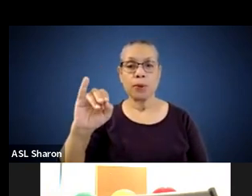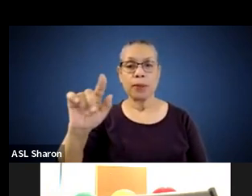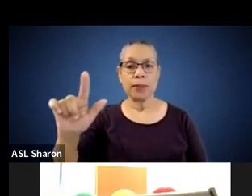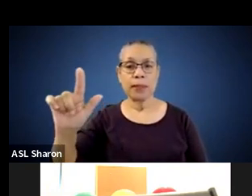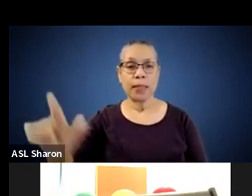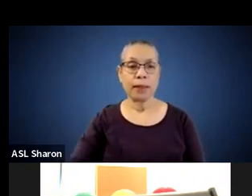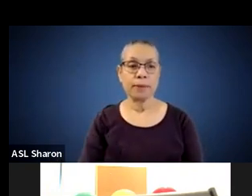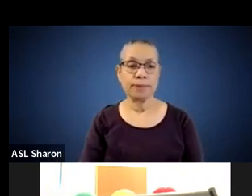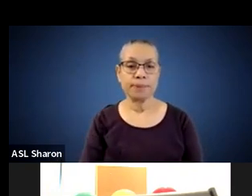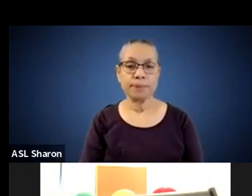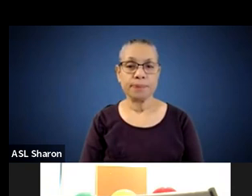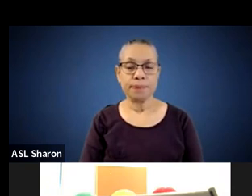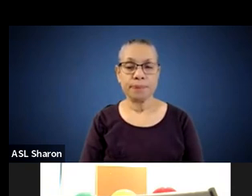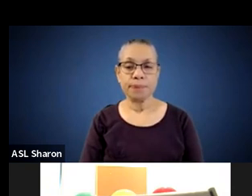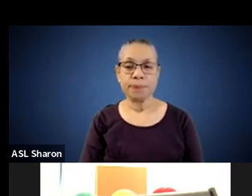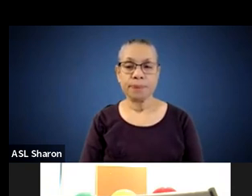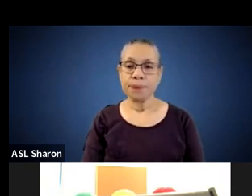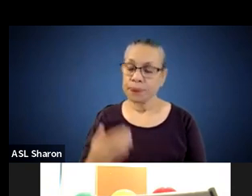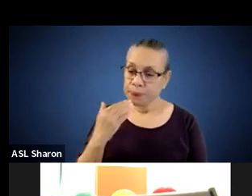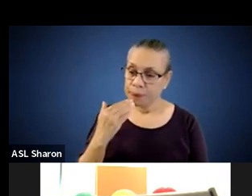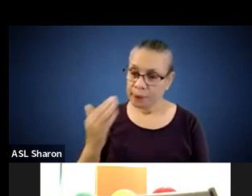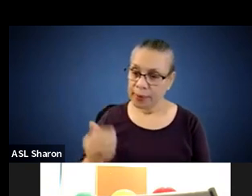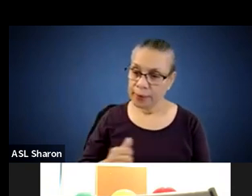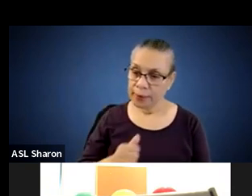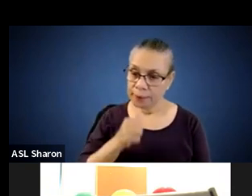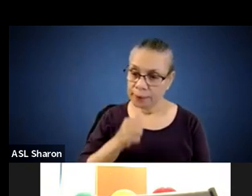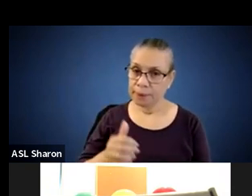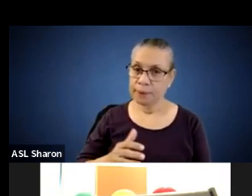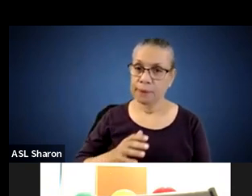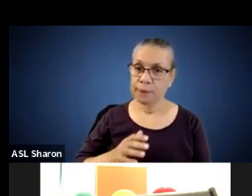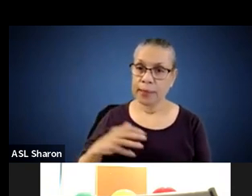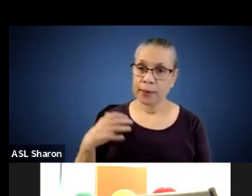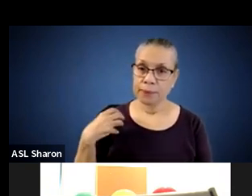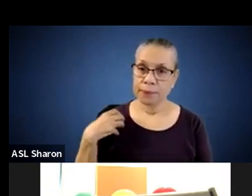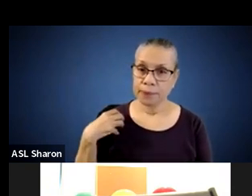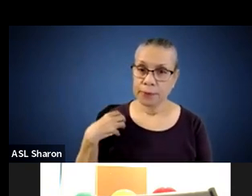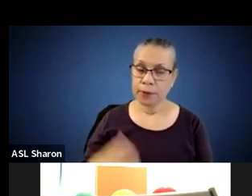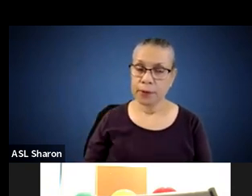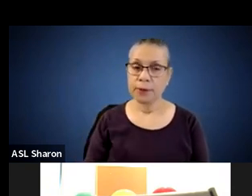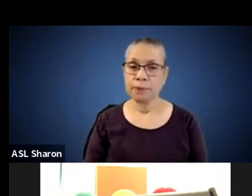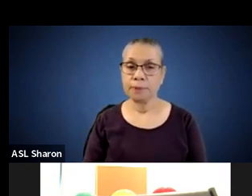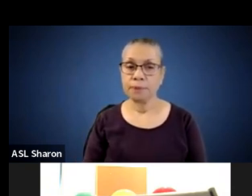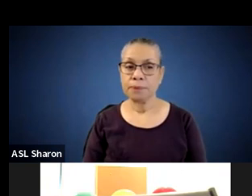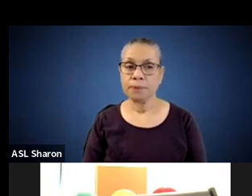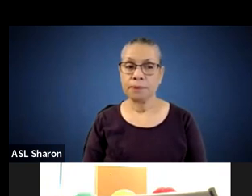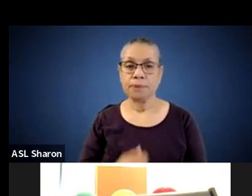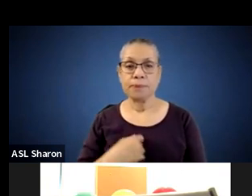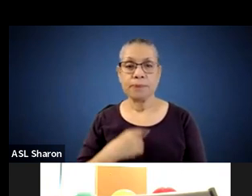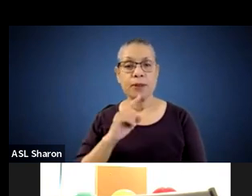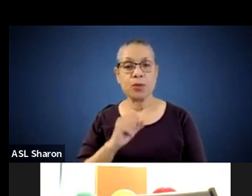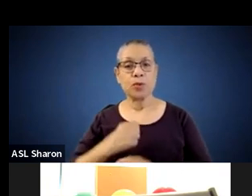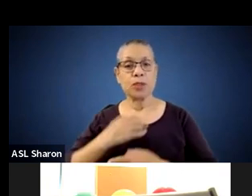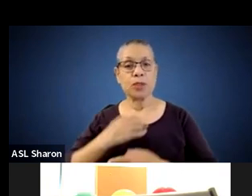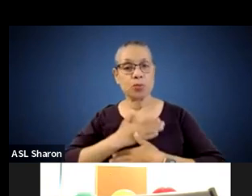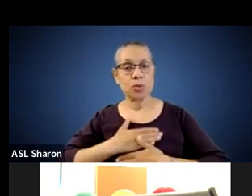thank you madam chair and um I do appreciate um first of all the